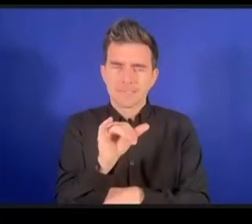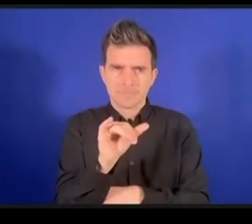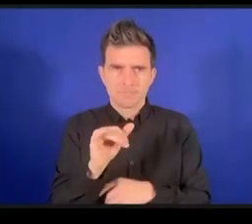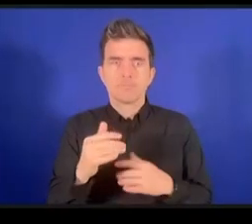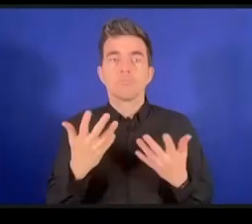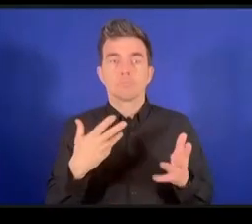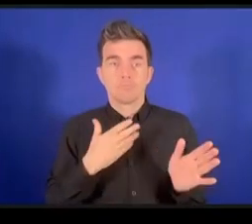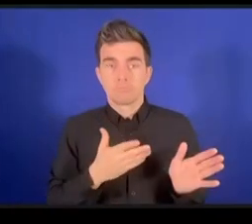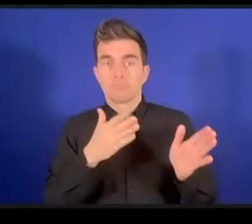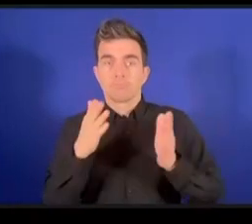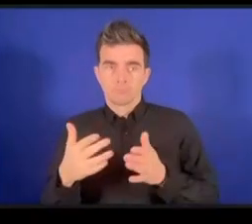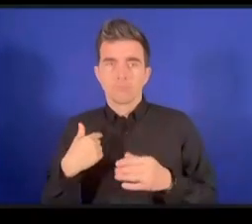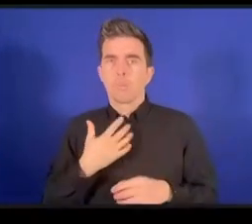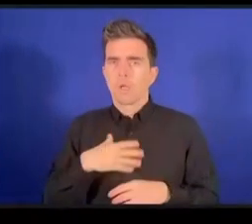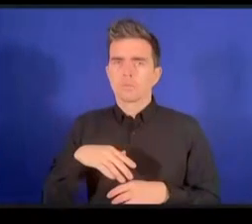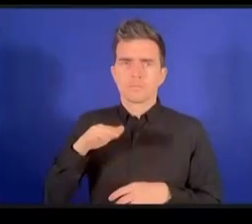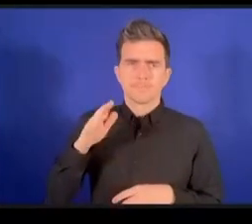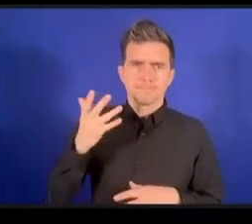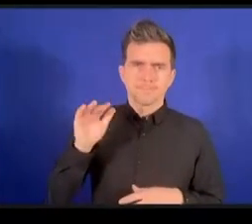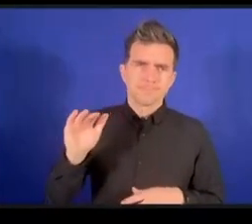Health.